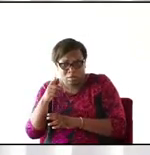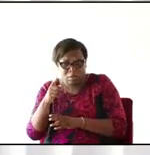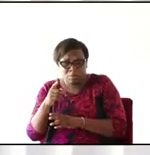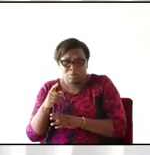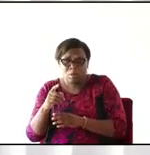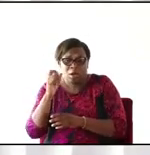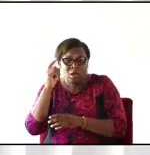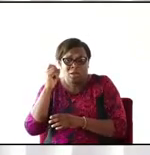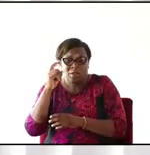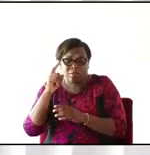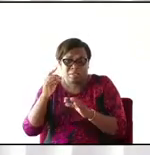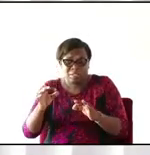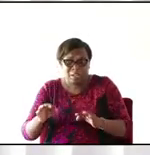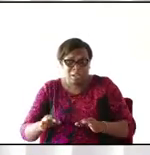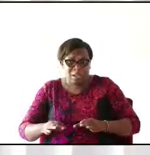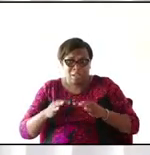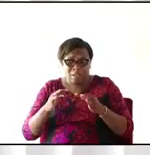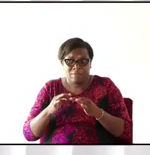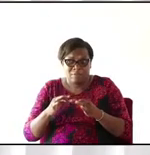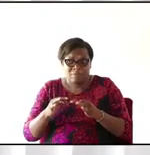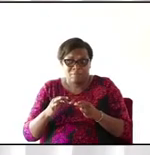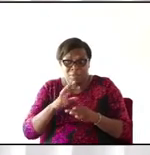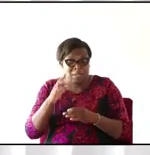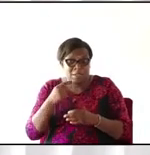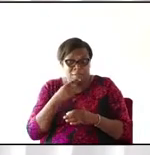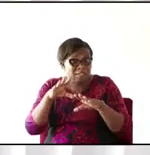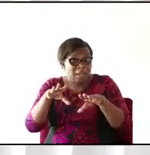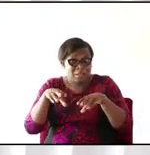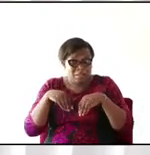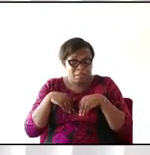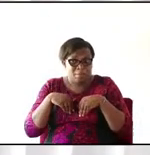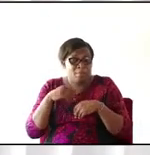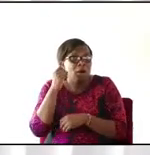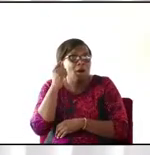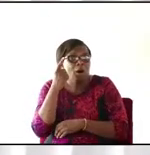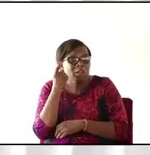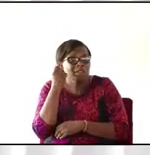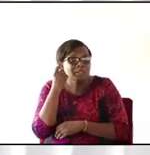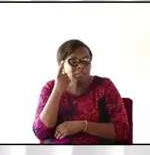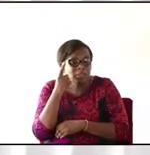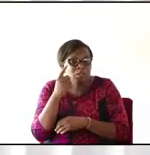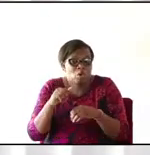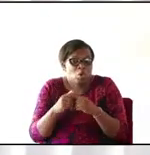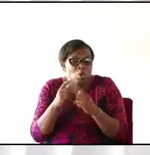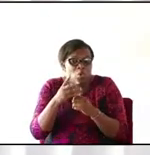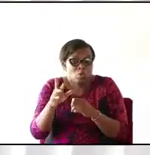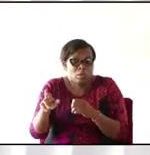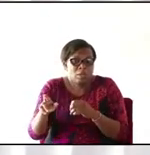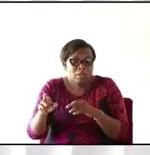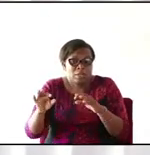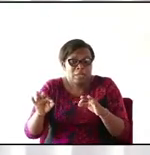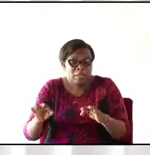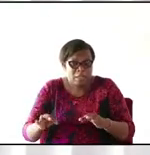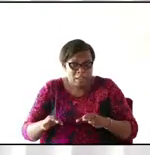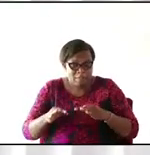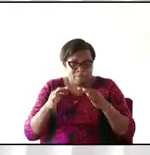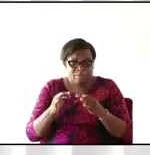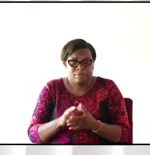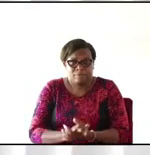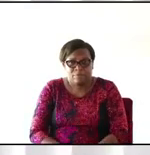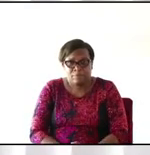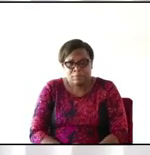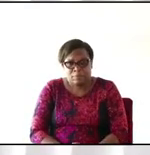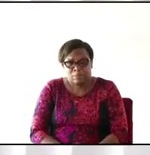lifestyle. Notice I did not say accept their lifestyle. I said understand their lifestyle.